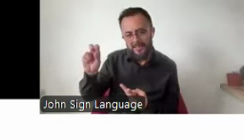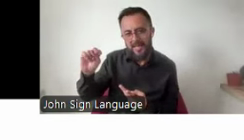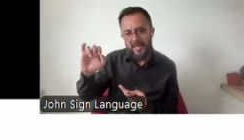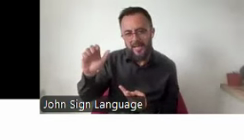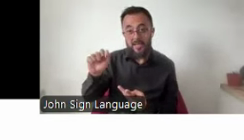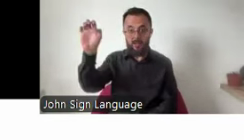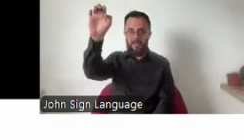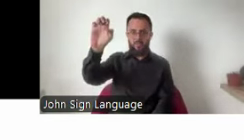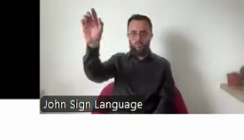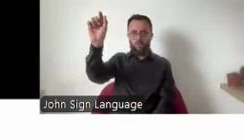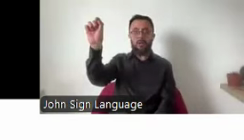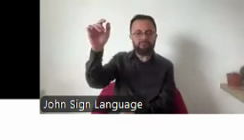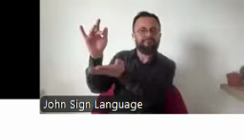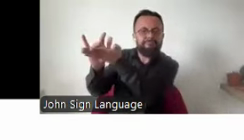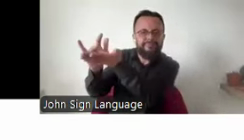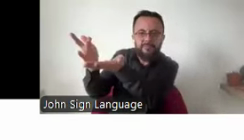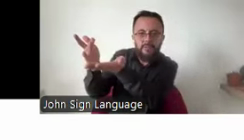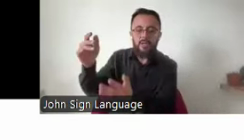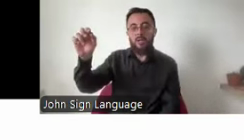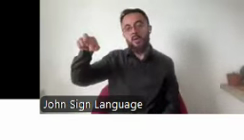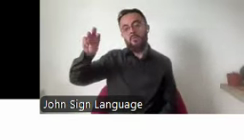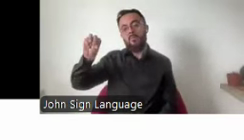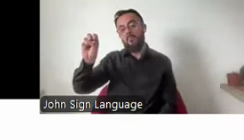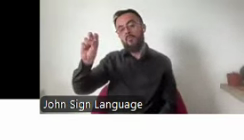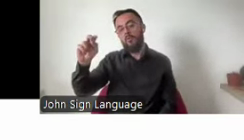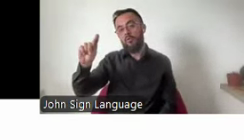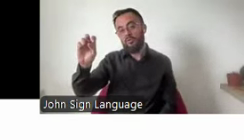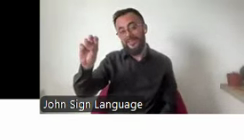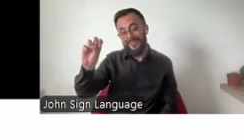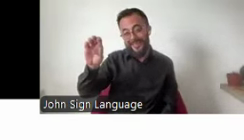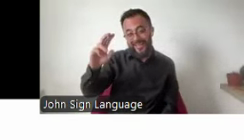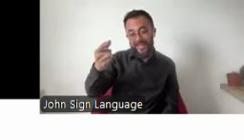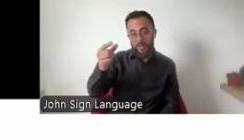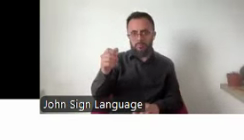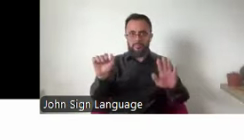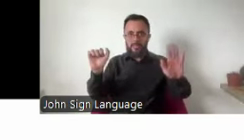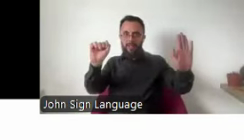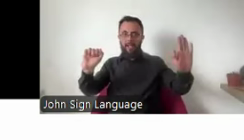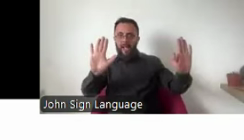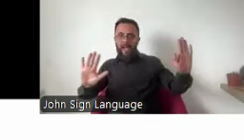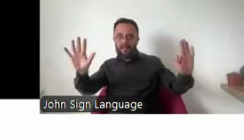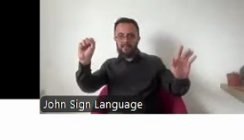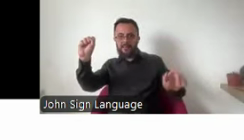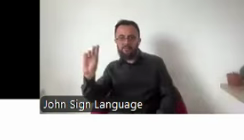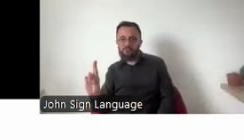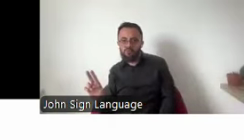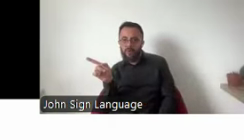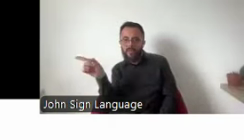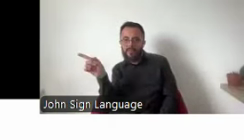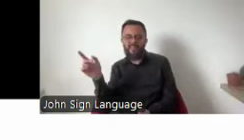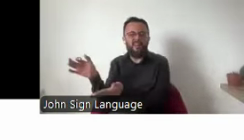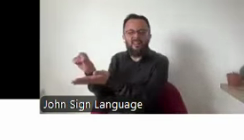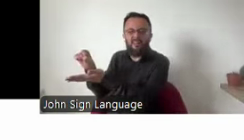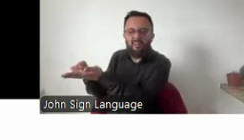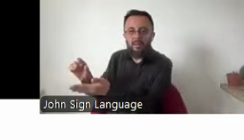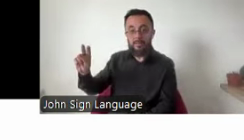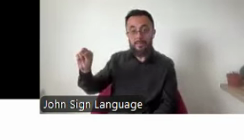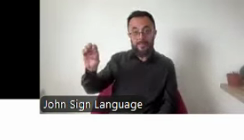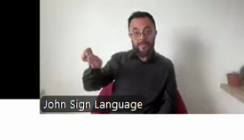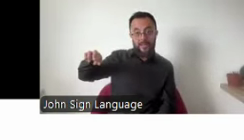in Southeast Asia, Nepal, and in the West Pacific, Malaysia went on this journey with